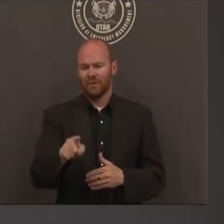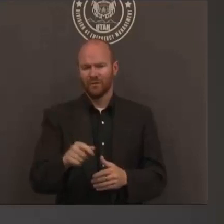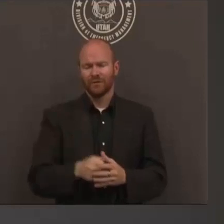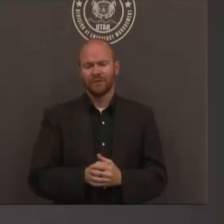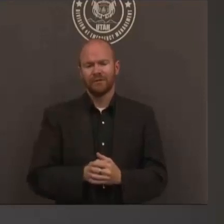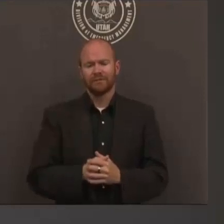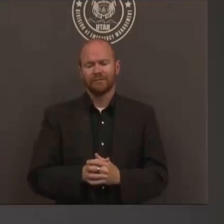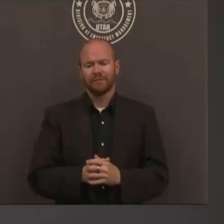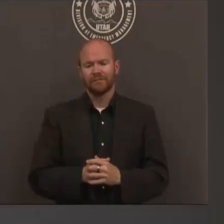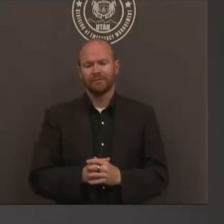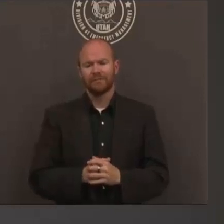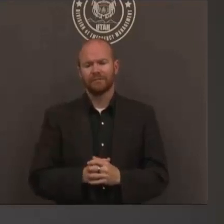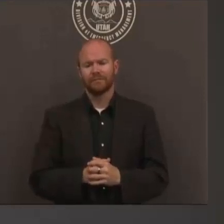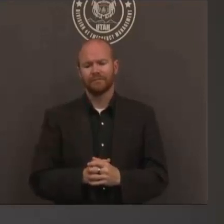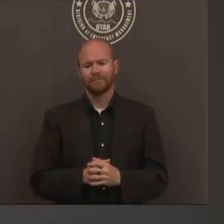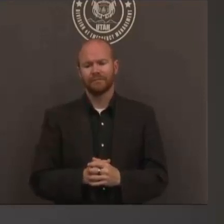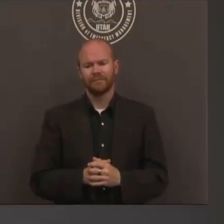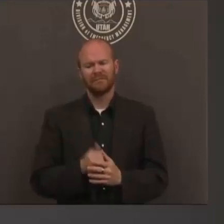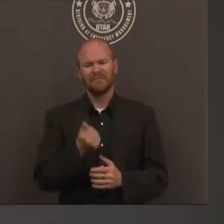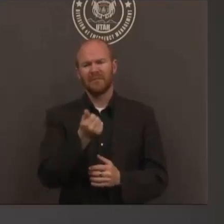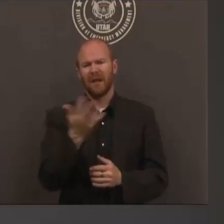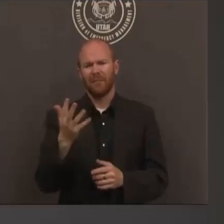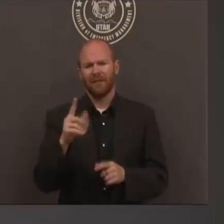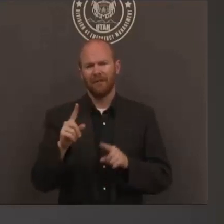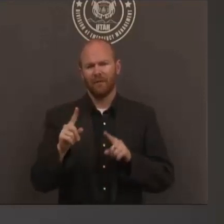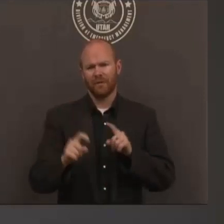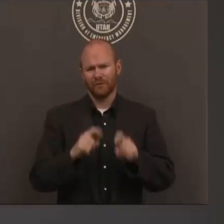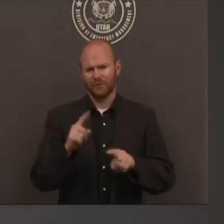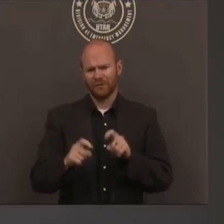Governor, good afternoon. A couple questions here. First